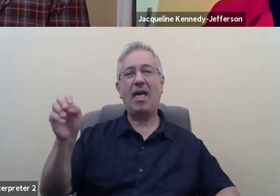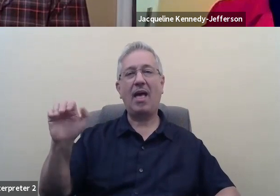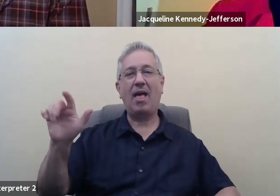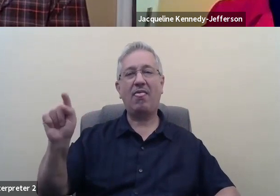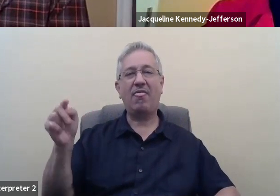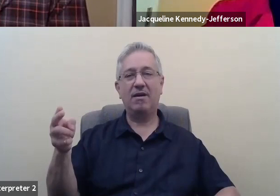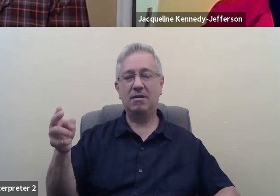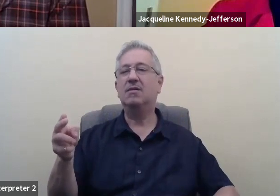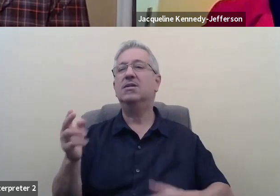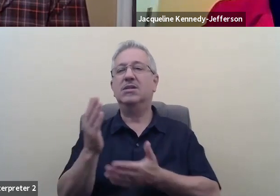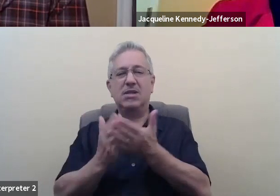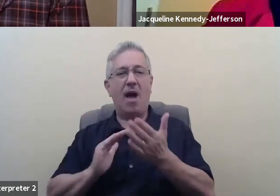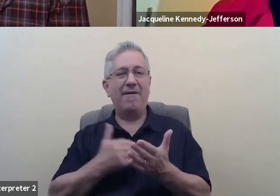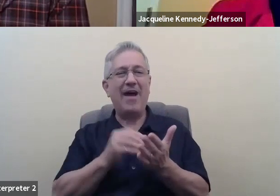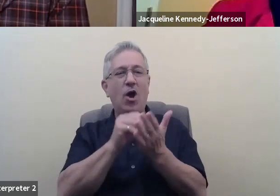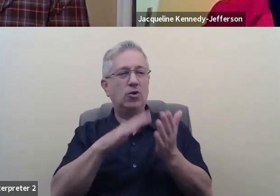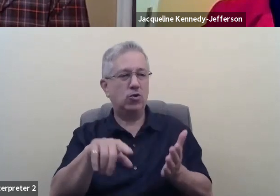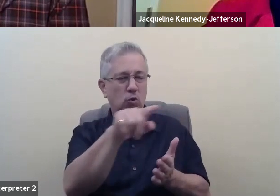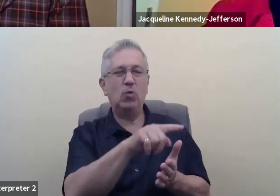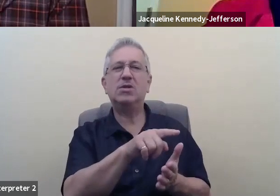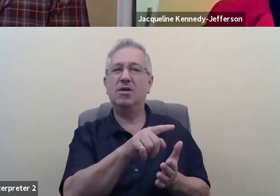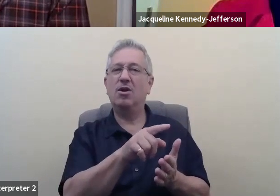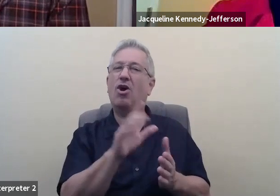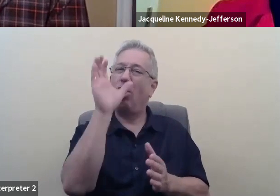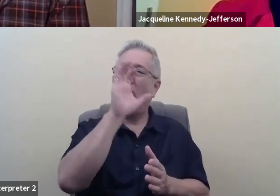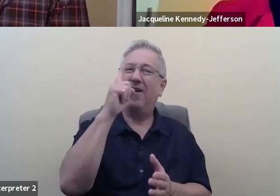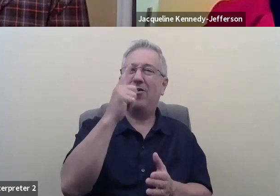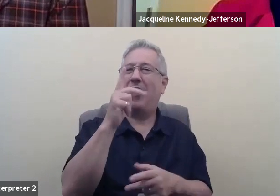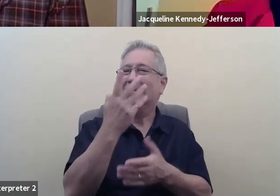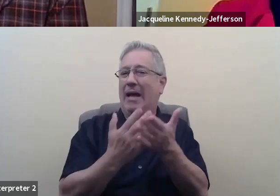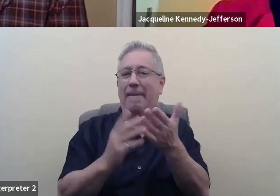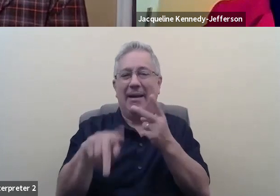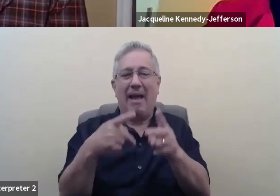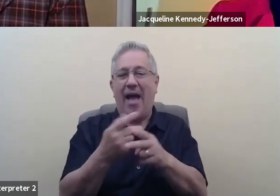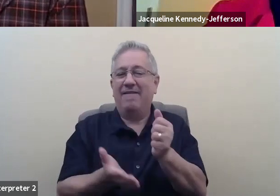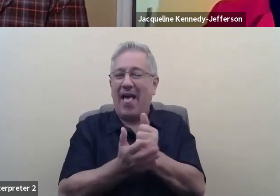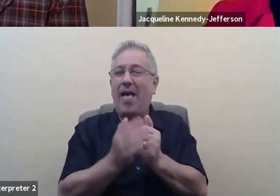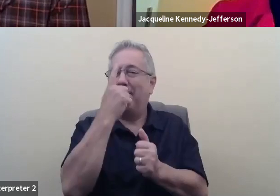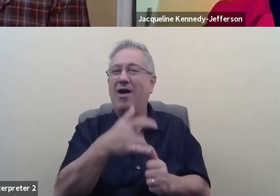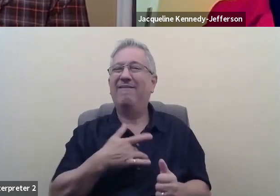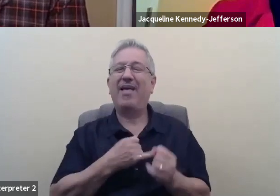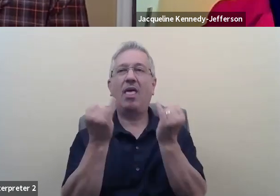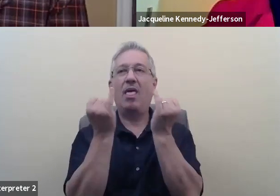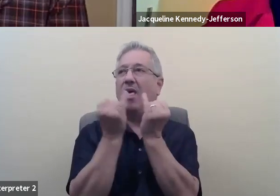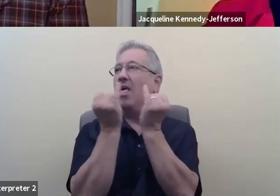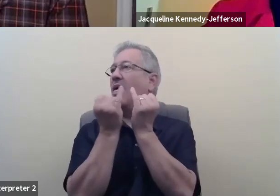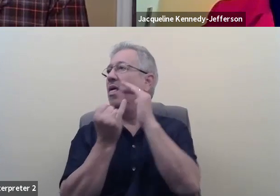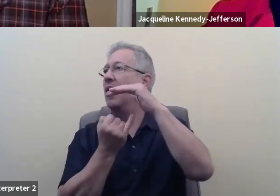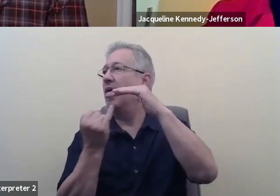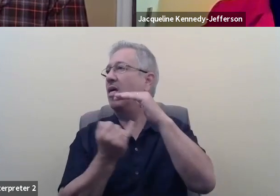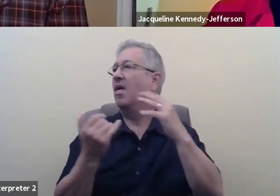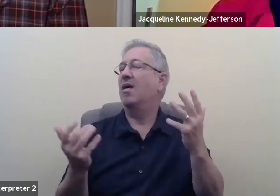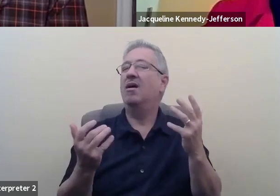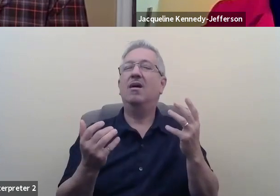are now seeking assistance because of isolation, right? Like, we have some on-ground classes, but we also have a lot of